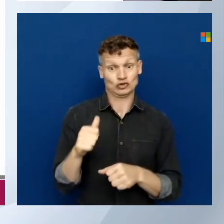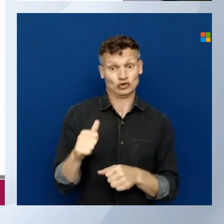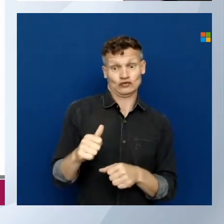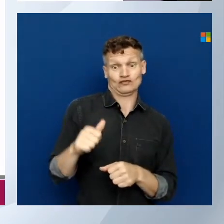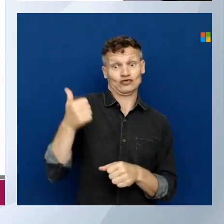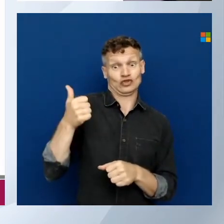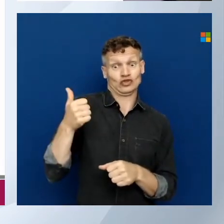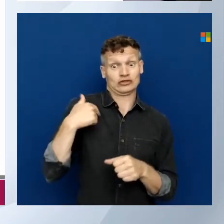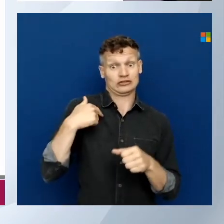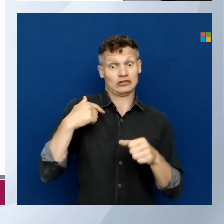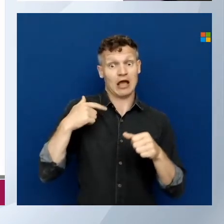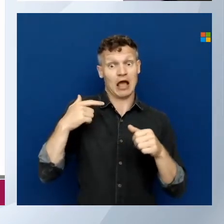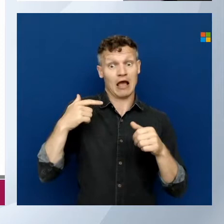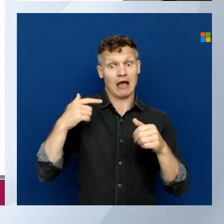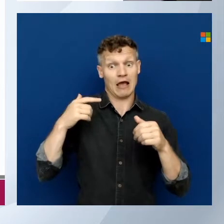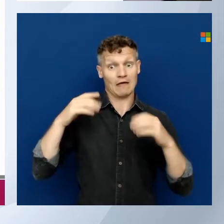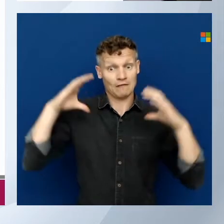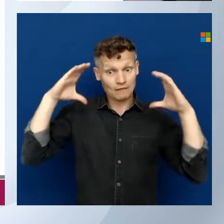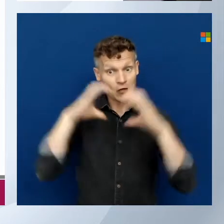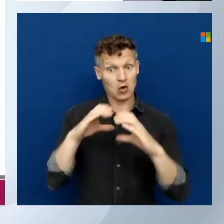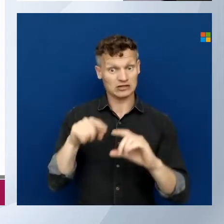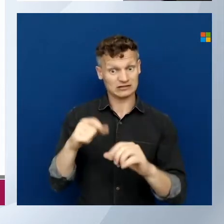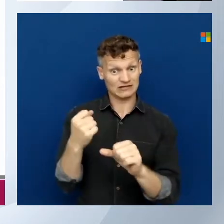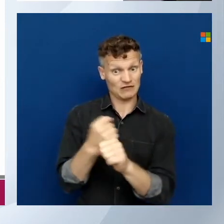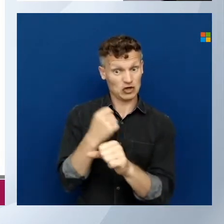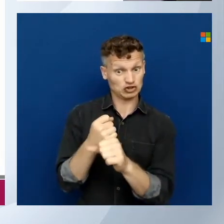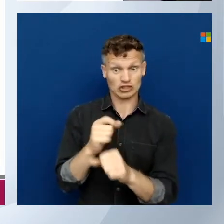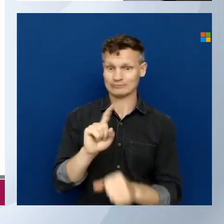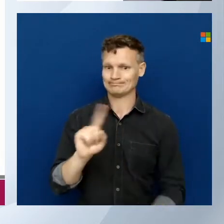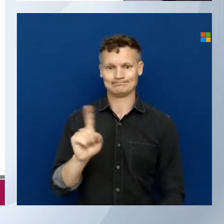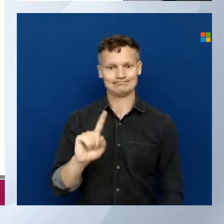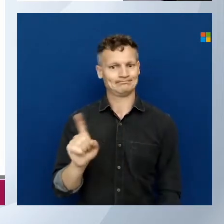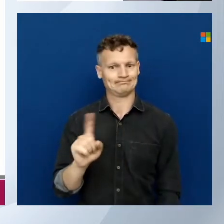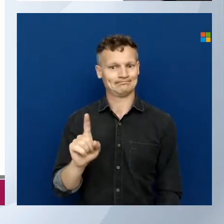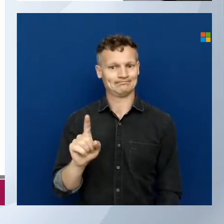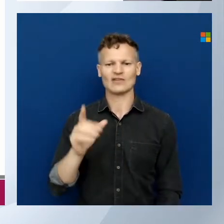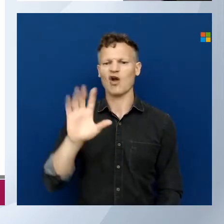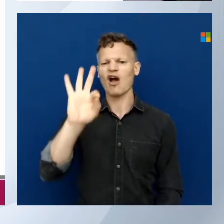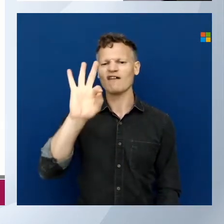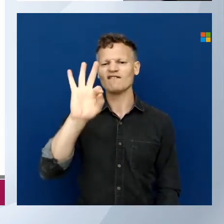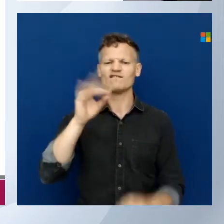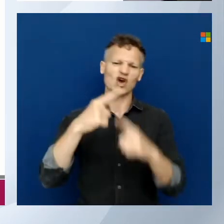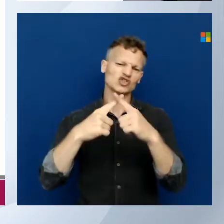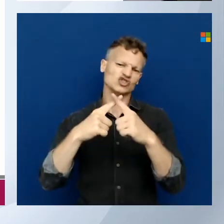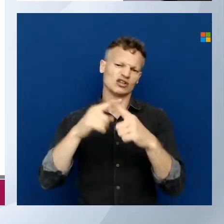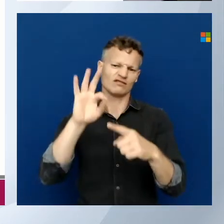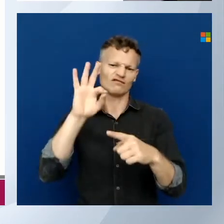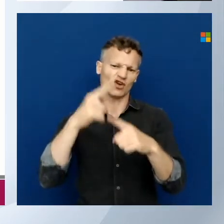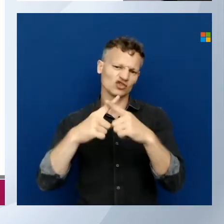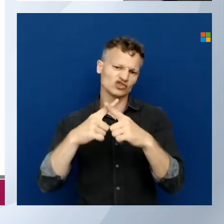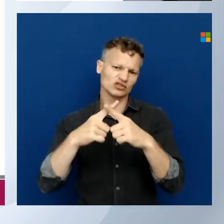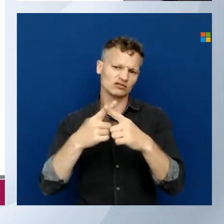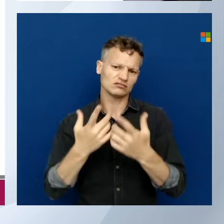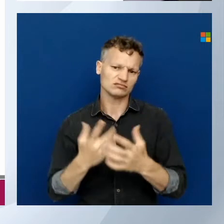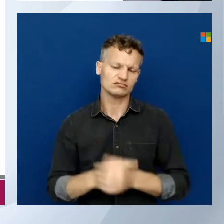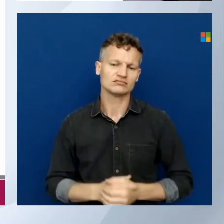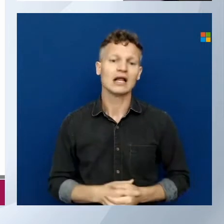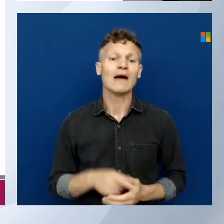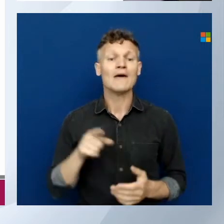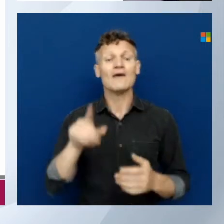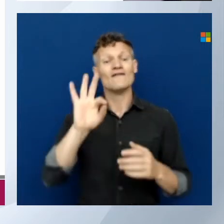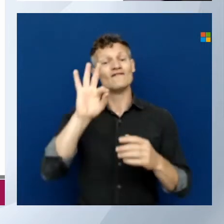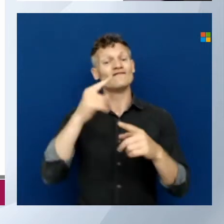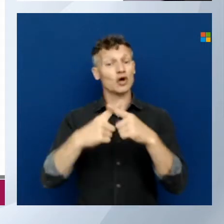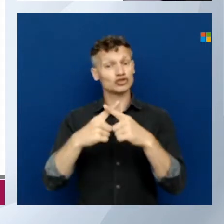class. So functions basically allows you to use basic functions within your ARM template.